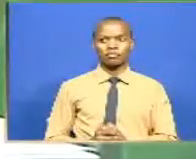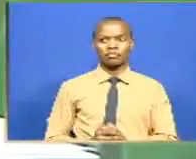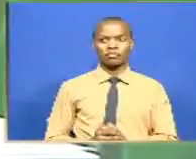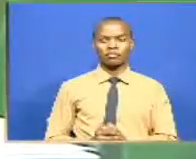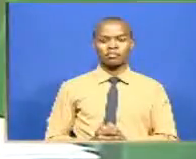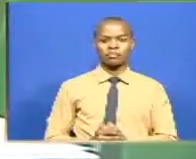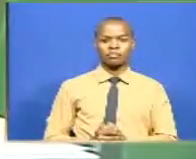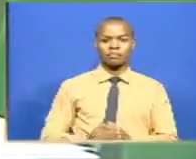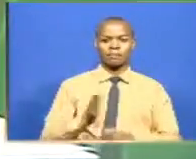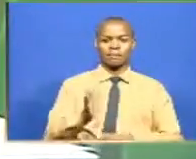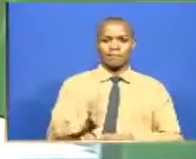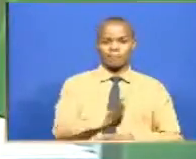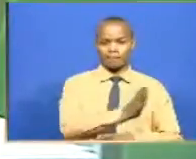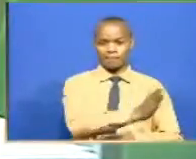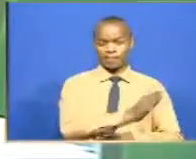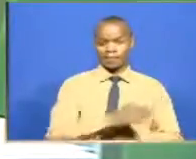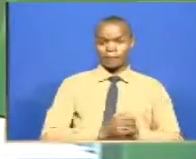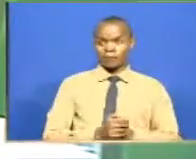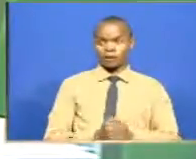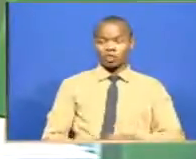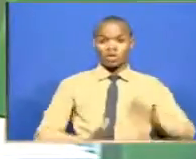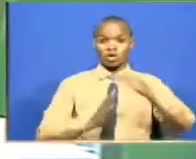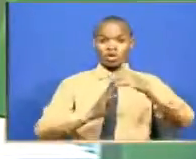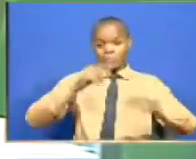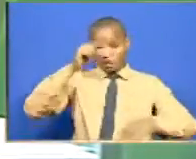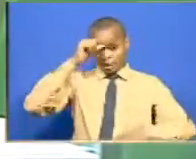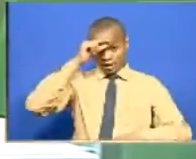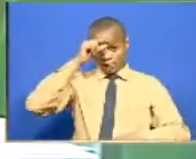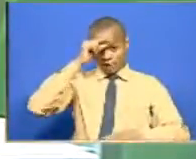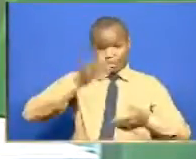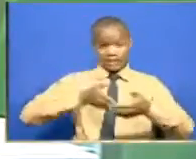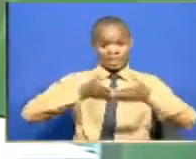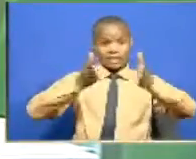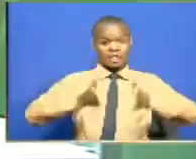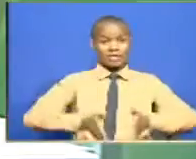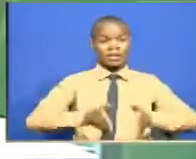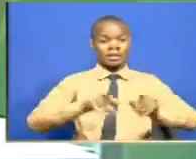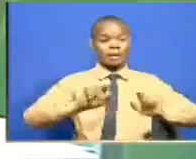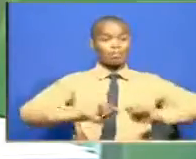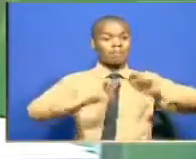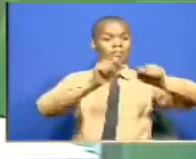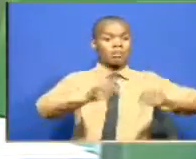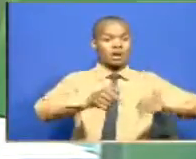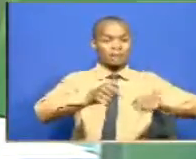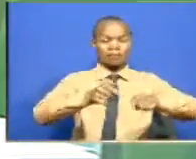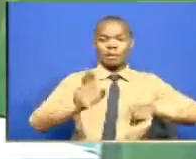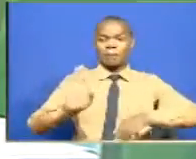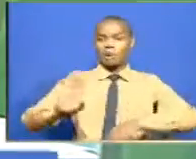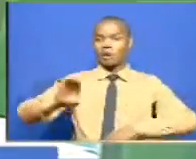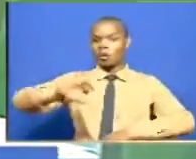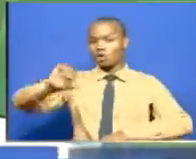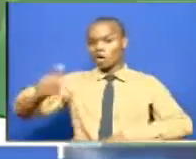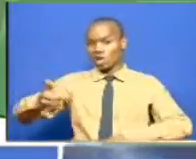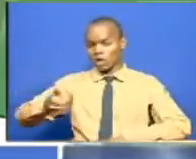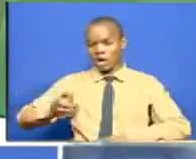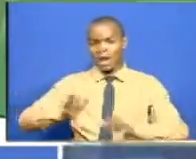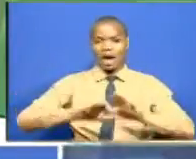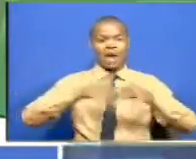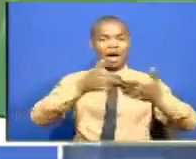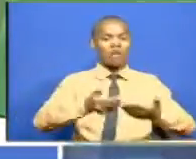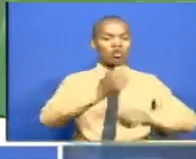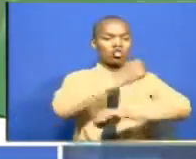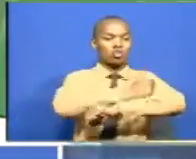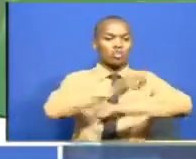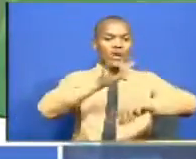And in other matters, senior government officials came face to face with the challenges facing learners in Baringo County affected by floods, who